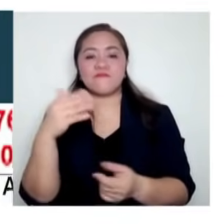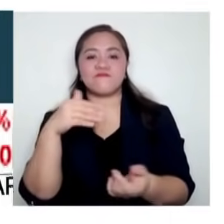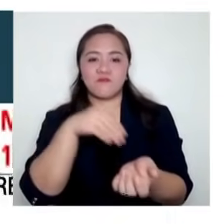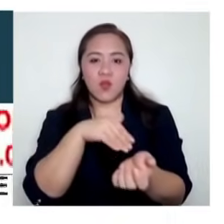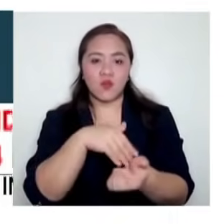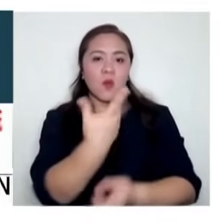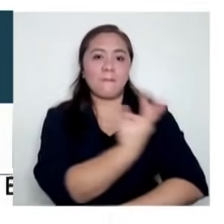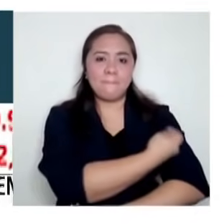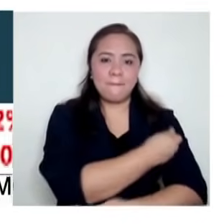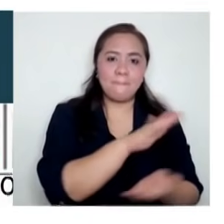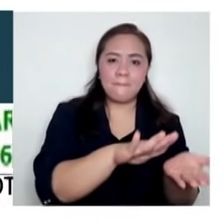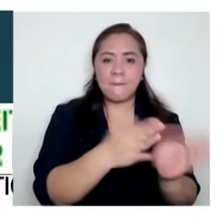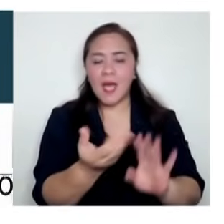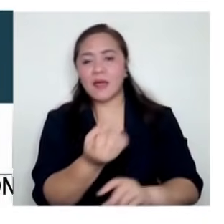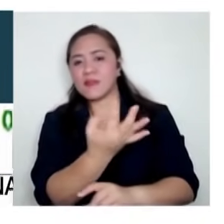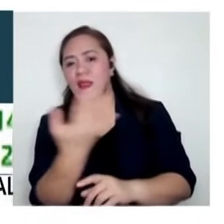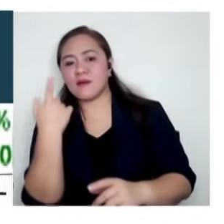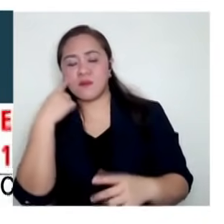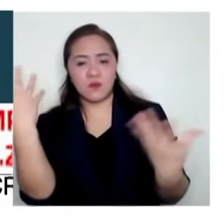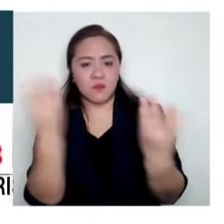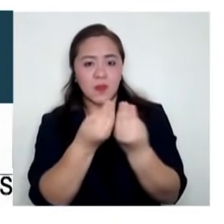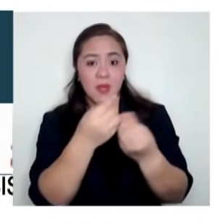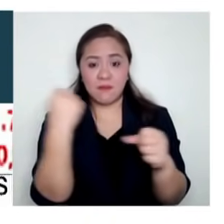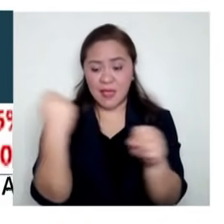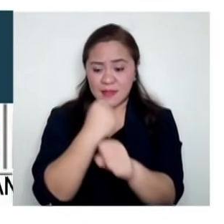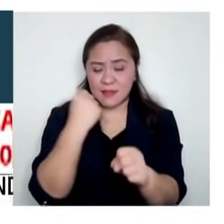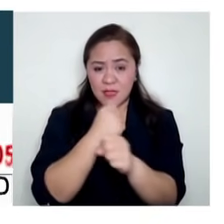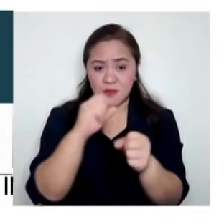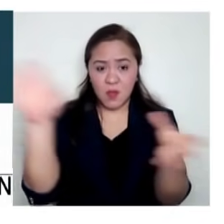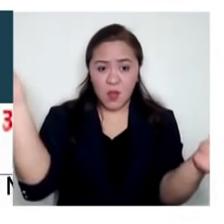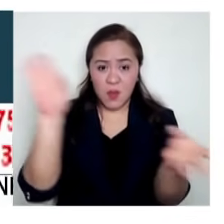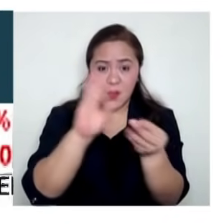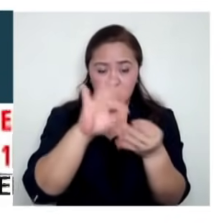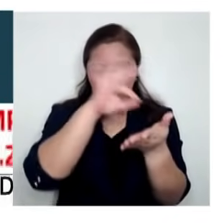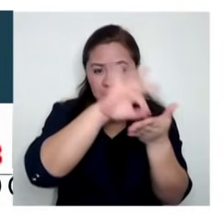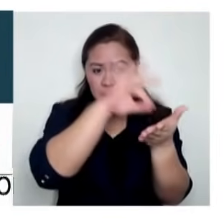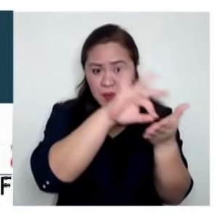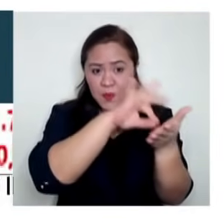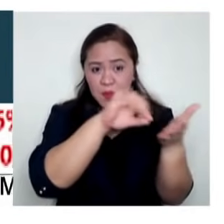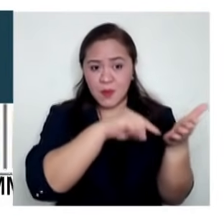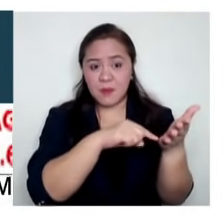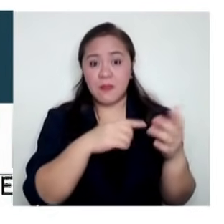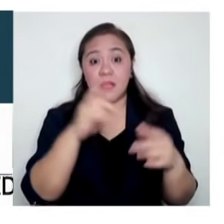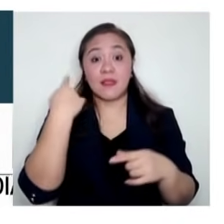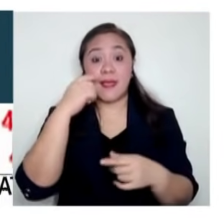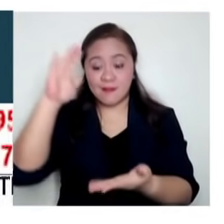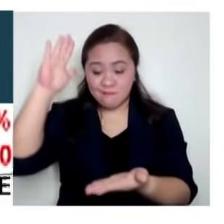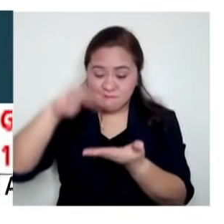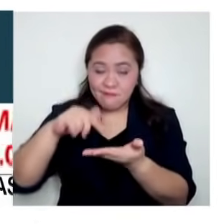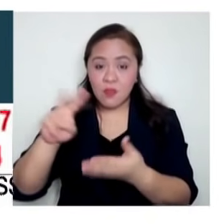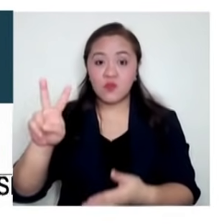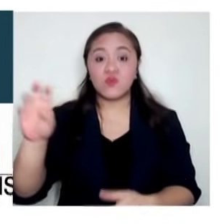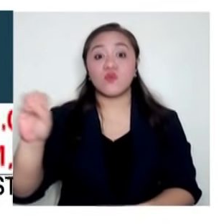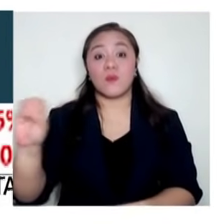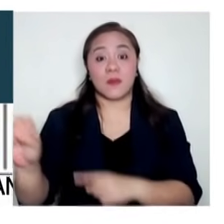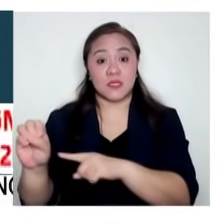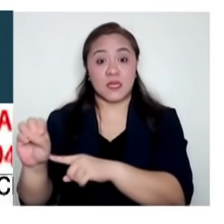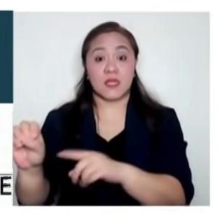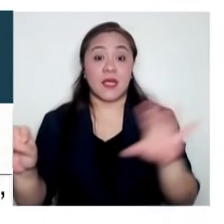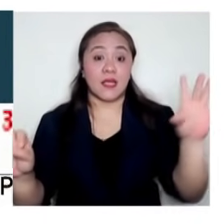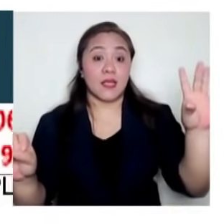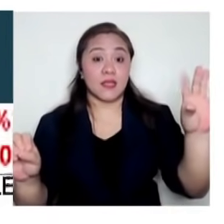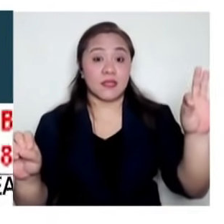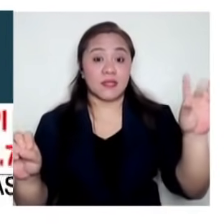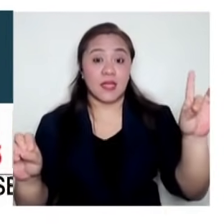the numbers and the statistics, it showed that it's just about less than 2%. And 98% of those vaccinated